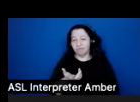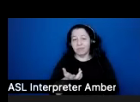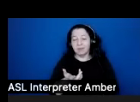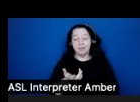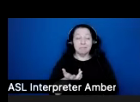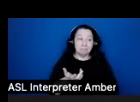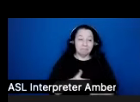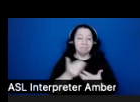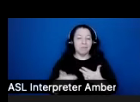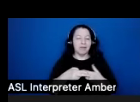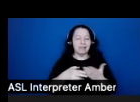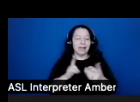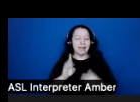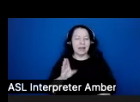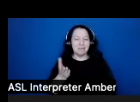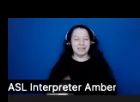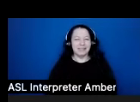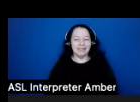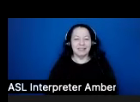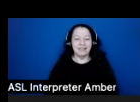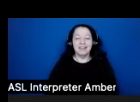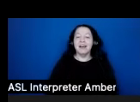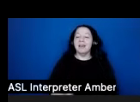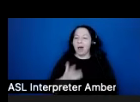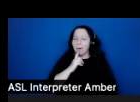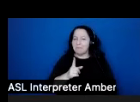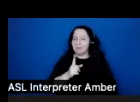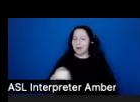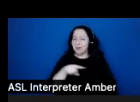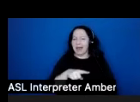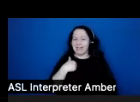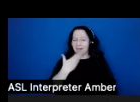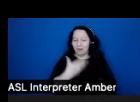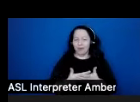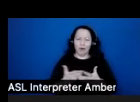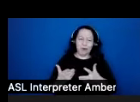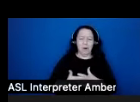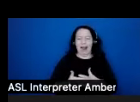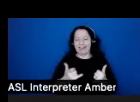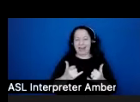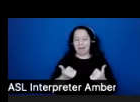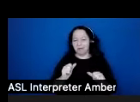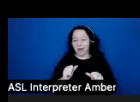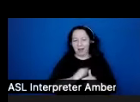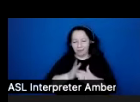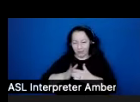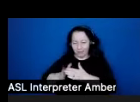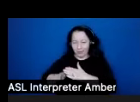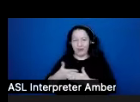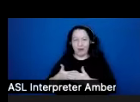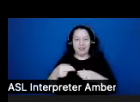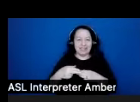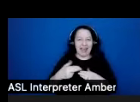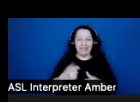Deb? I want to make sure you guys get a good break today. So I'm like, I'm gonna try to get through these for you. Okay,